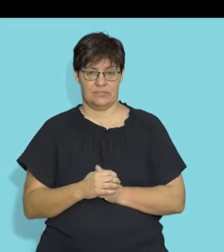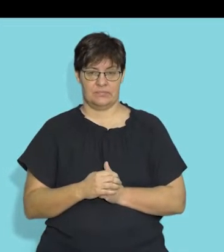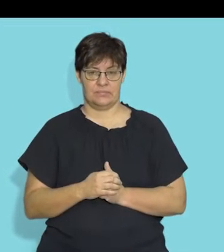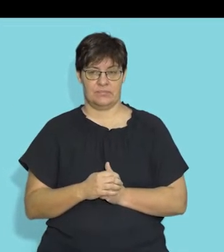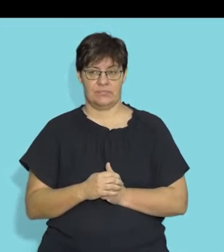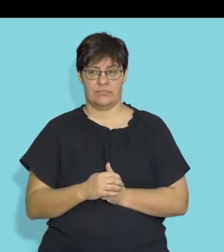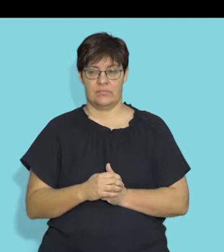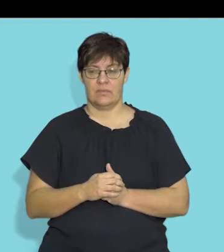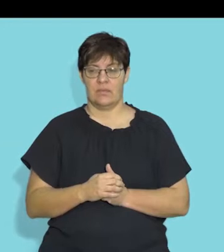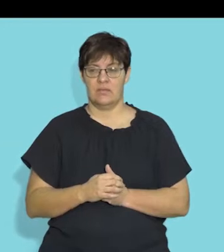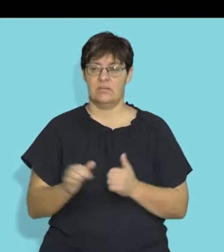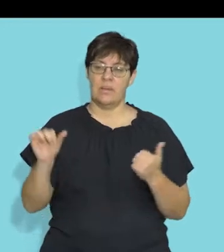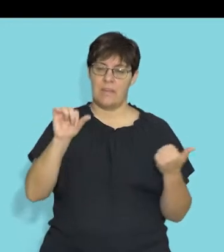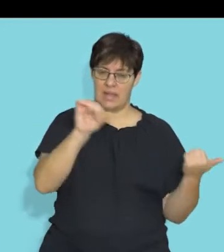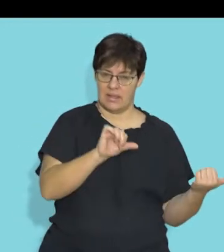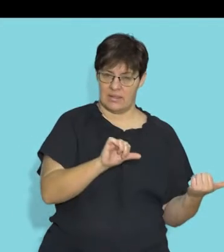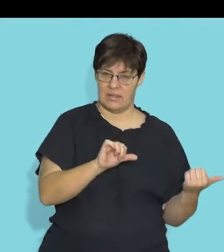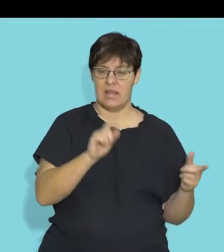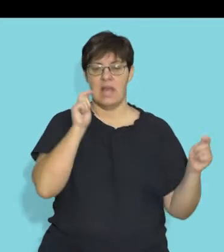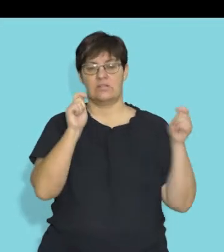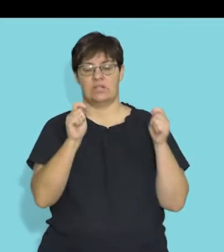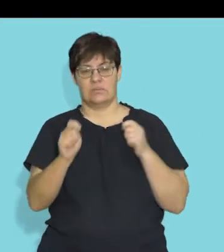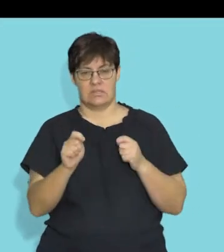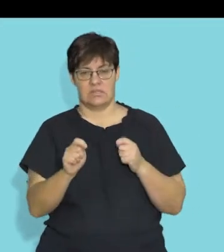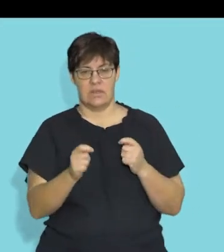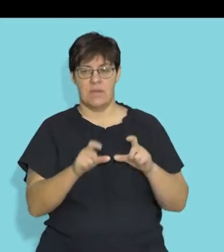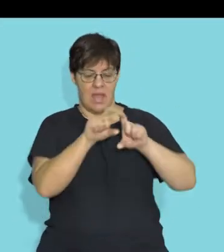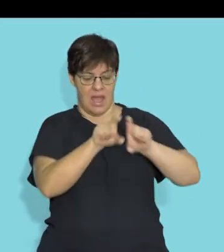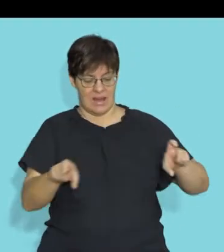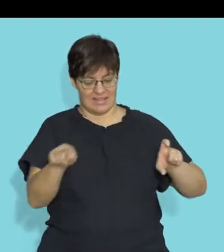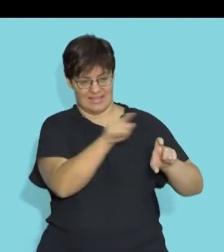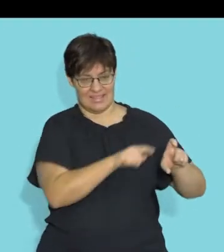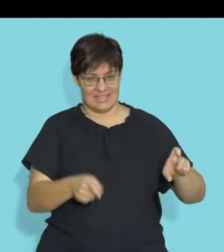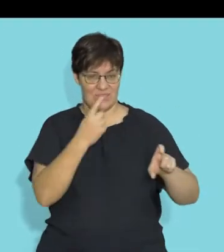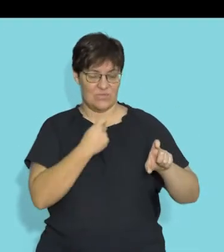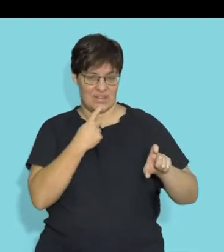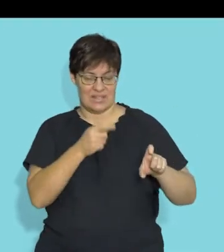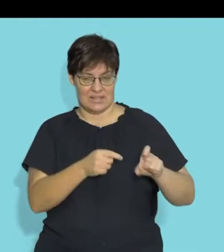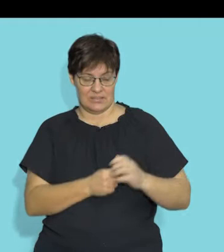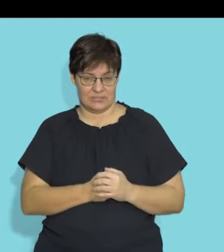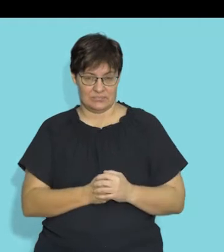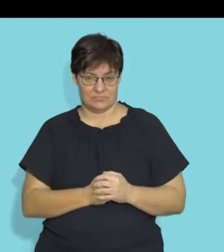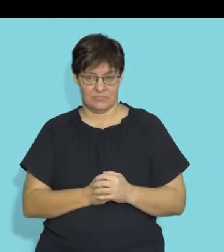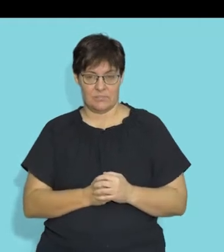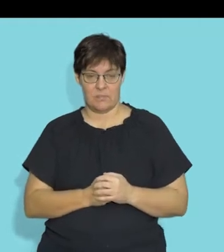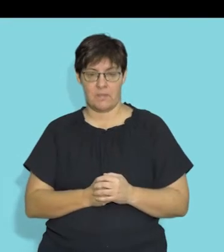32,500. Let me take you back to the adjustment that I highlighted for you in red. And I said,